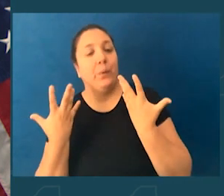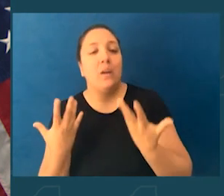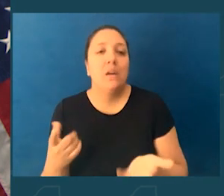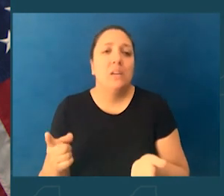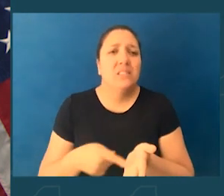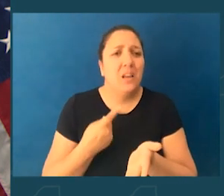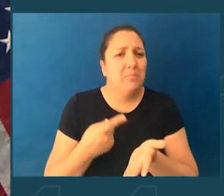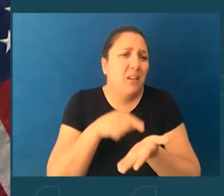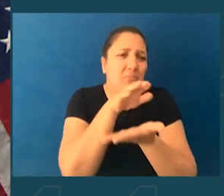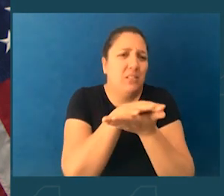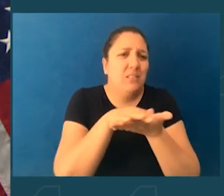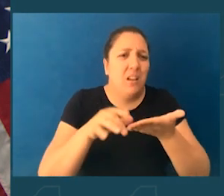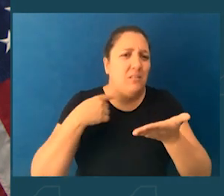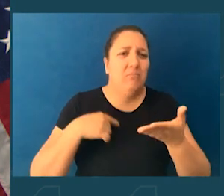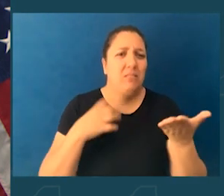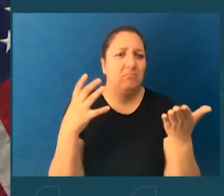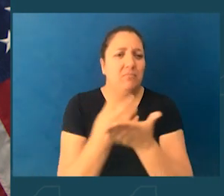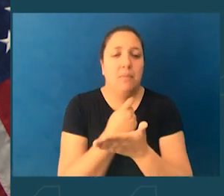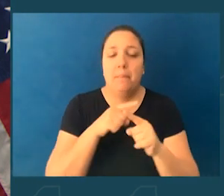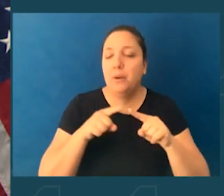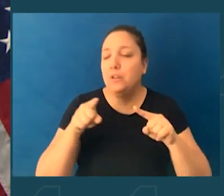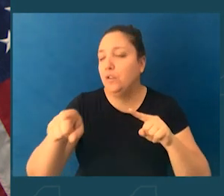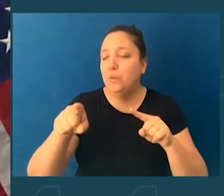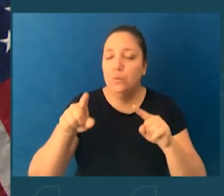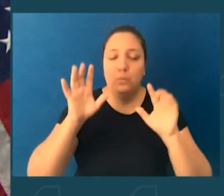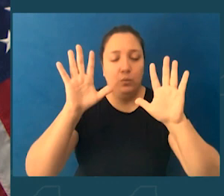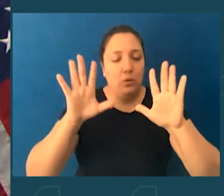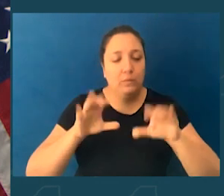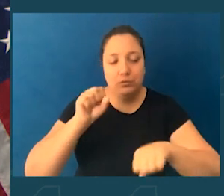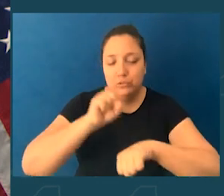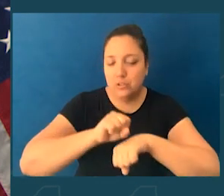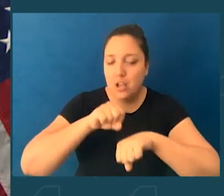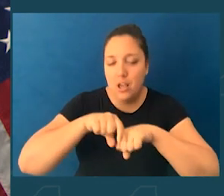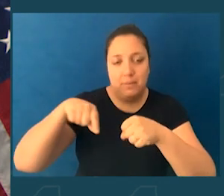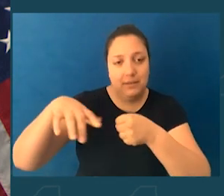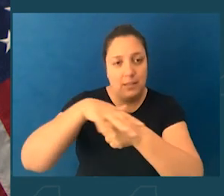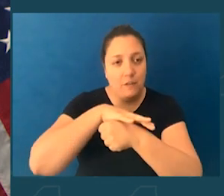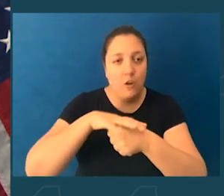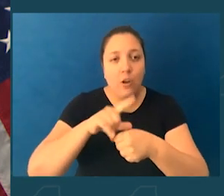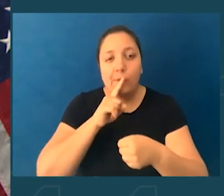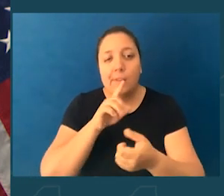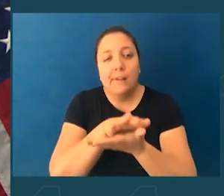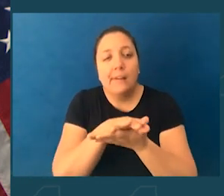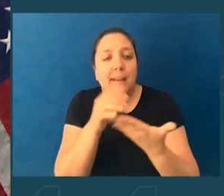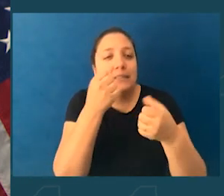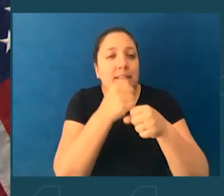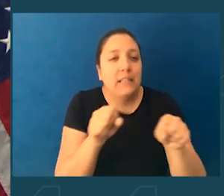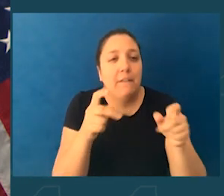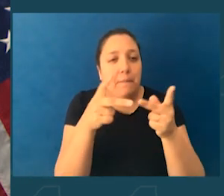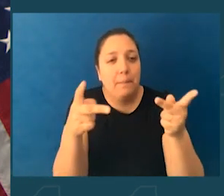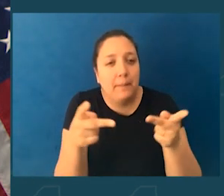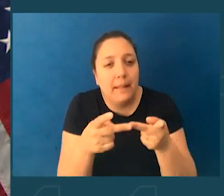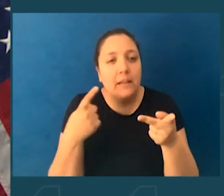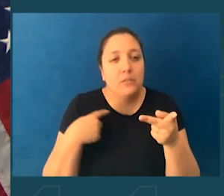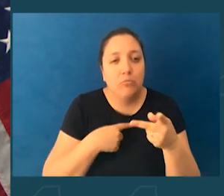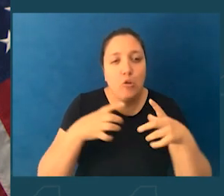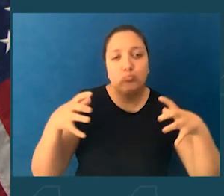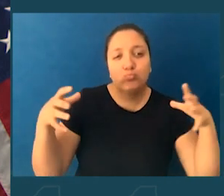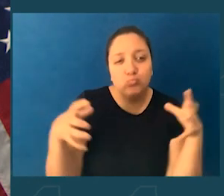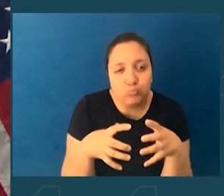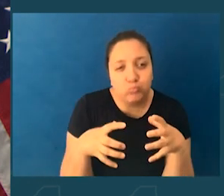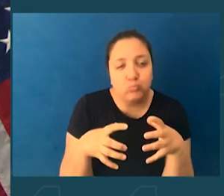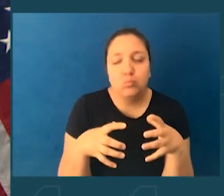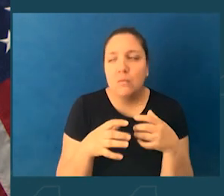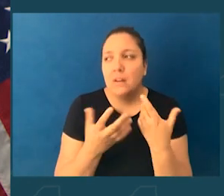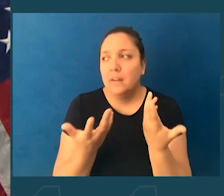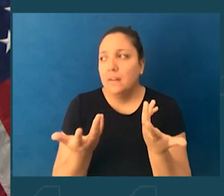But you have done an incredible job with this facility, Candace. It is a refuge for so many in this neighborhood, a place people gather and know that it's a